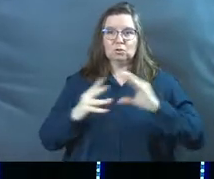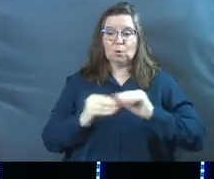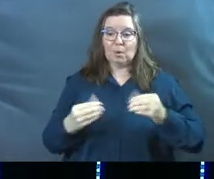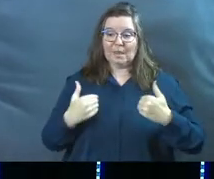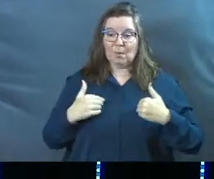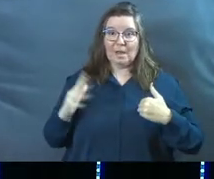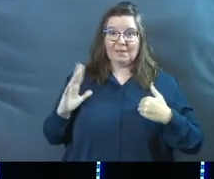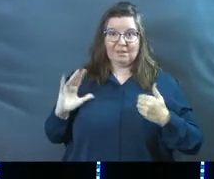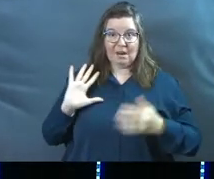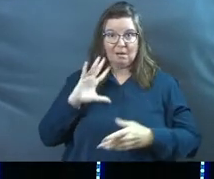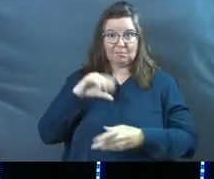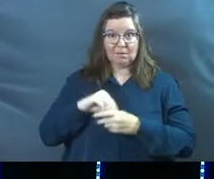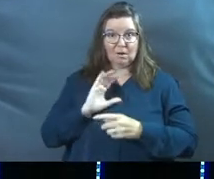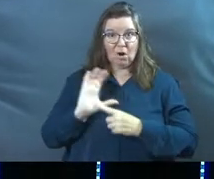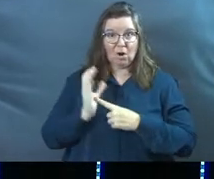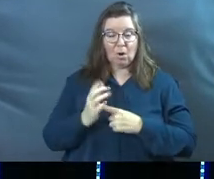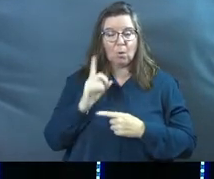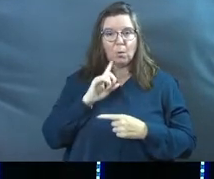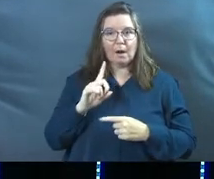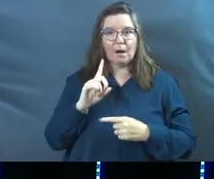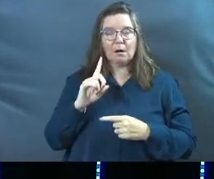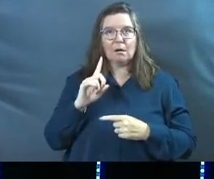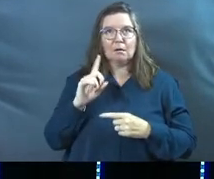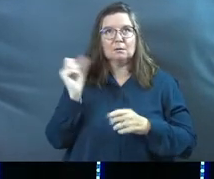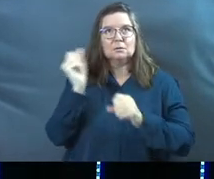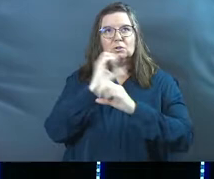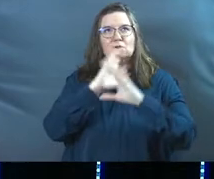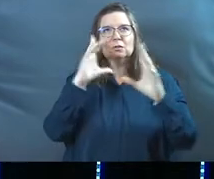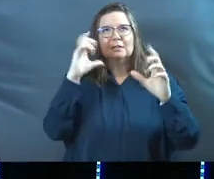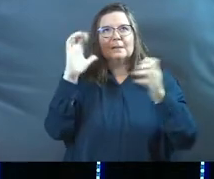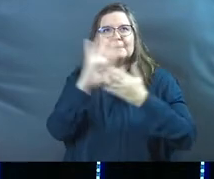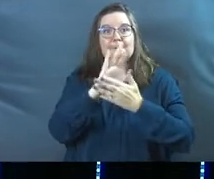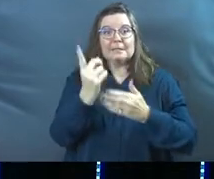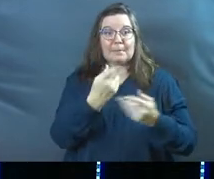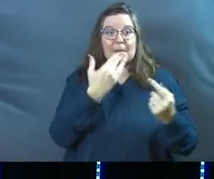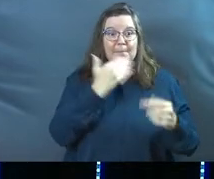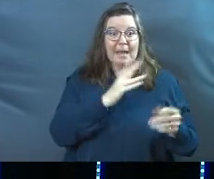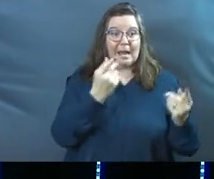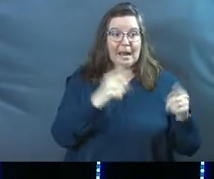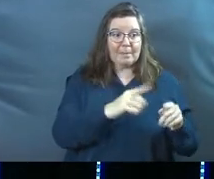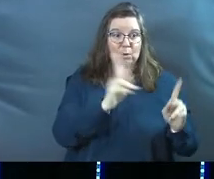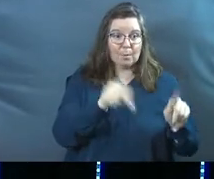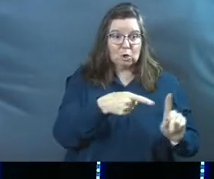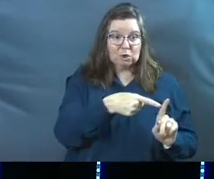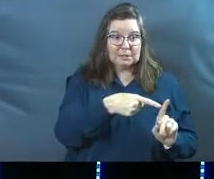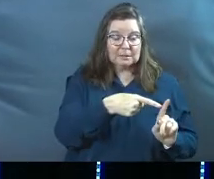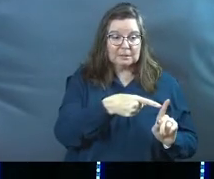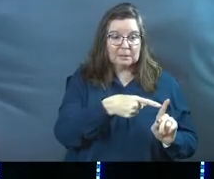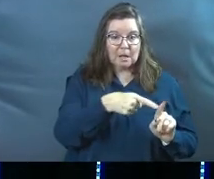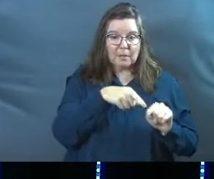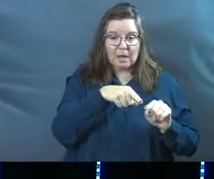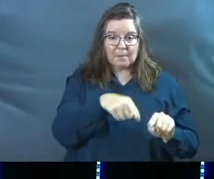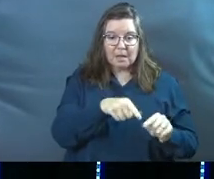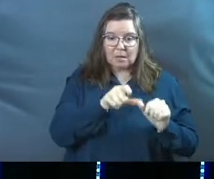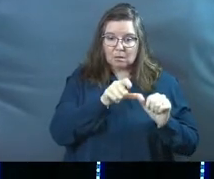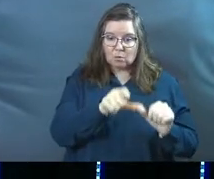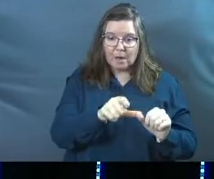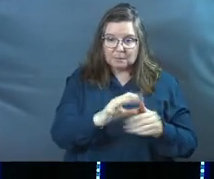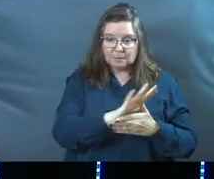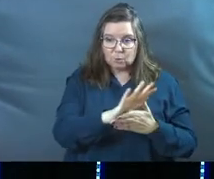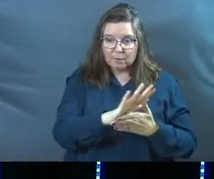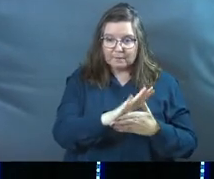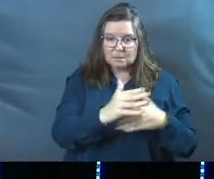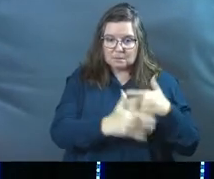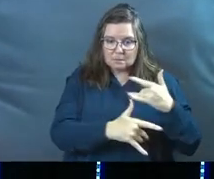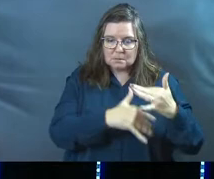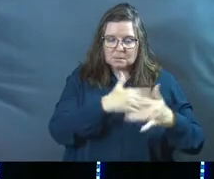past and in our culture where the dream of the movie is something bad happens to a person and then they spend the whole rest of the